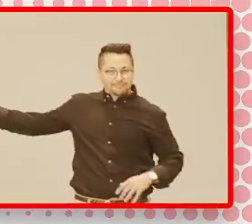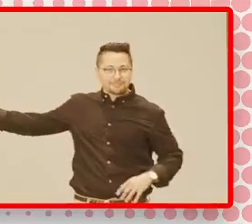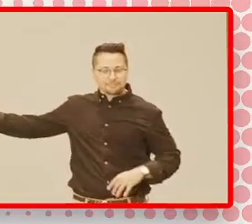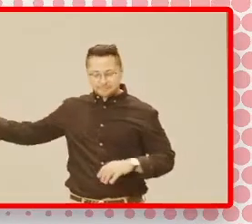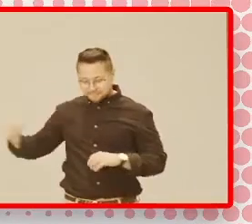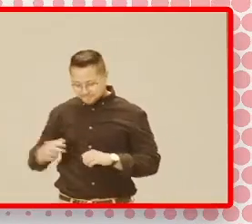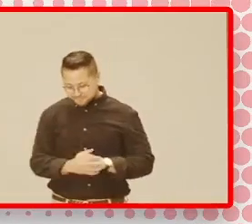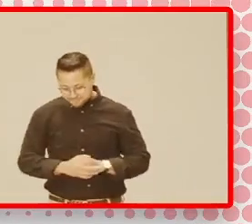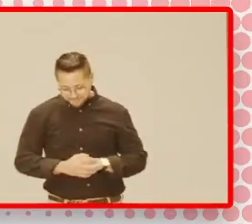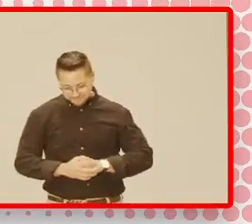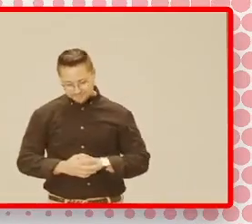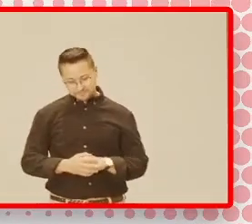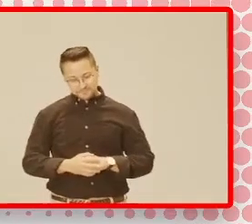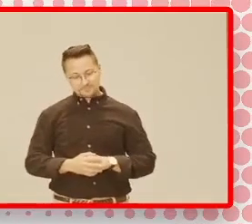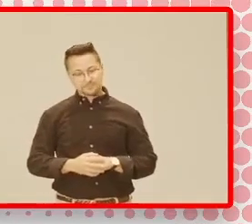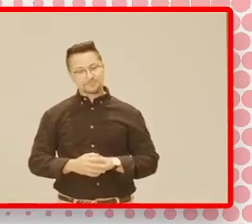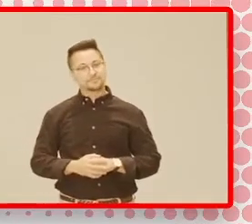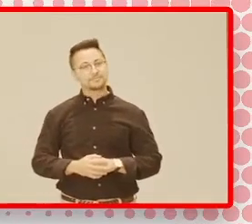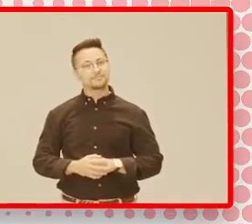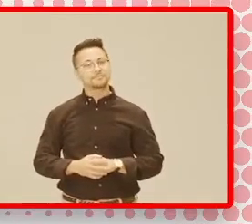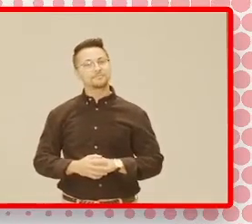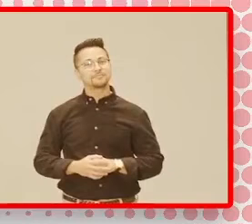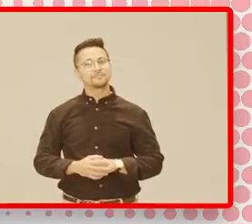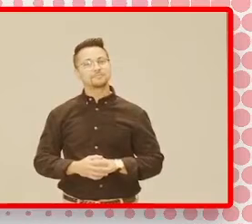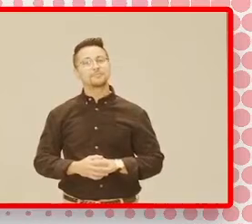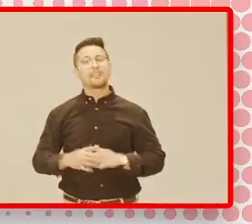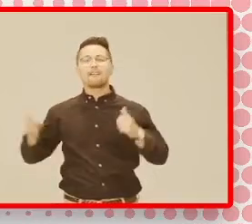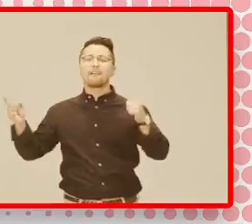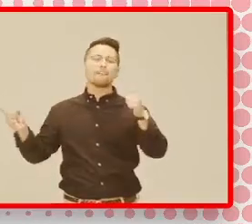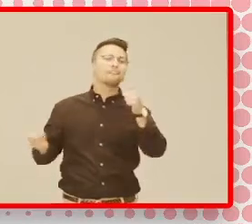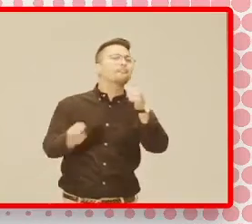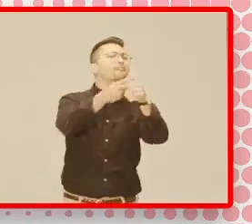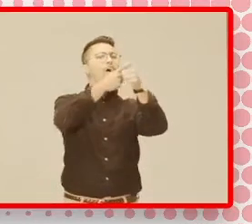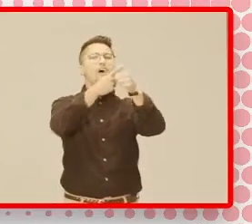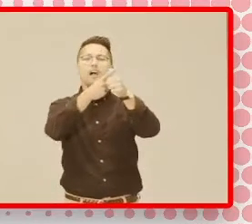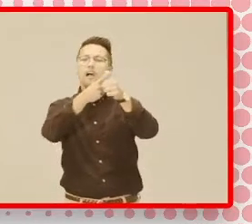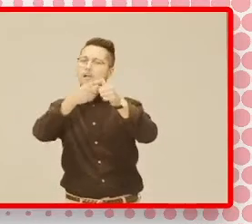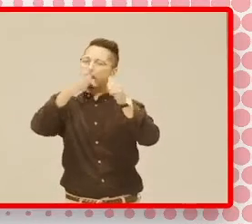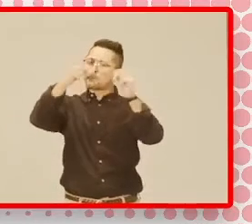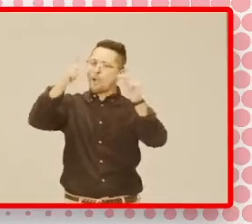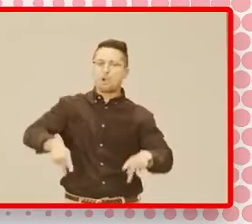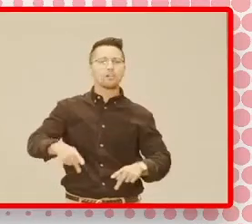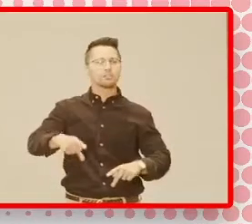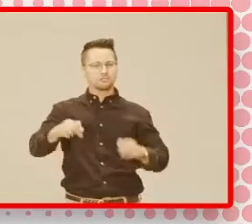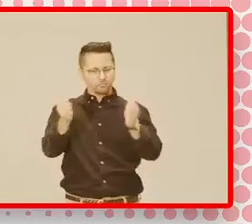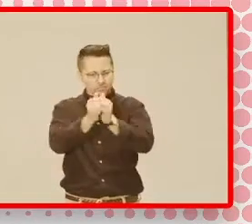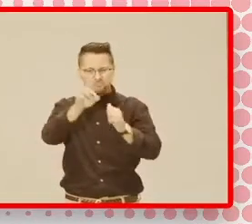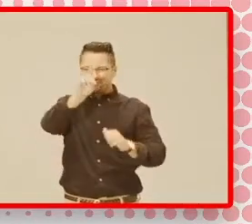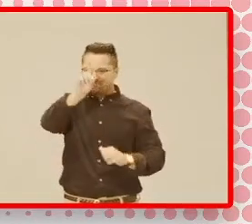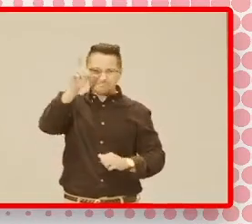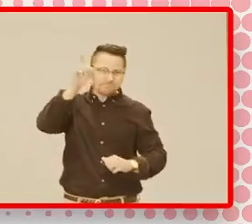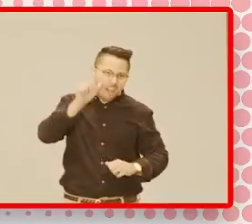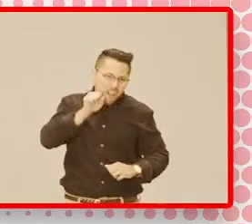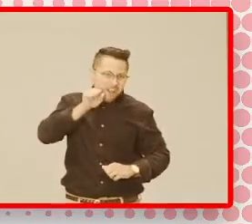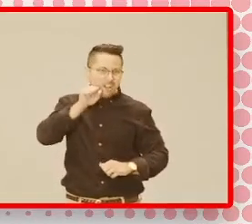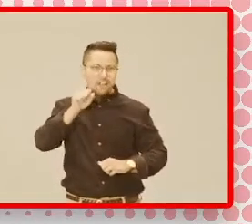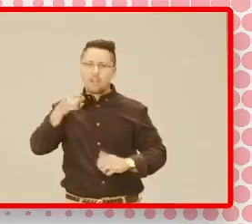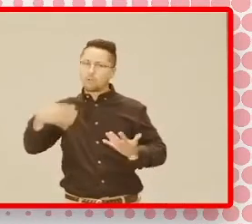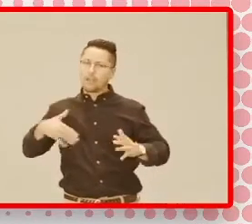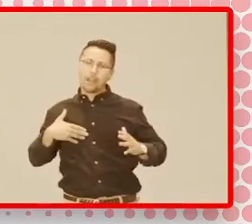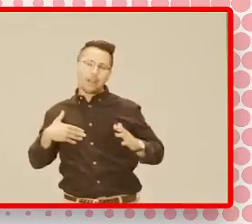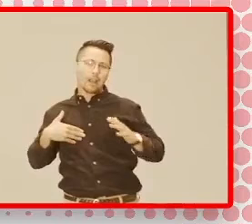The first person Down syndrome to do an Ironman and set a new world